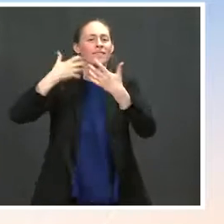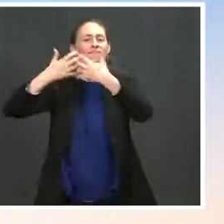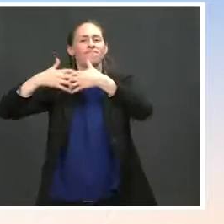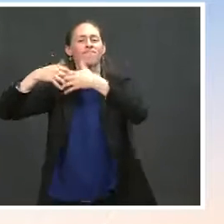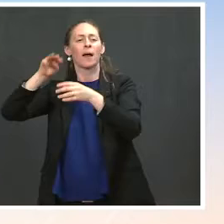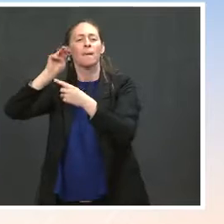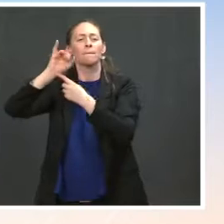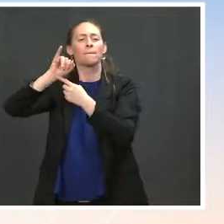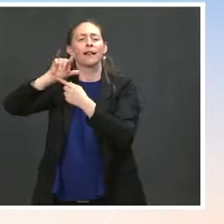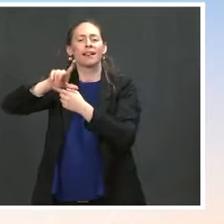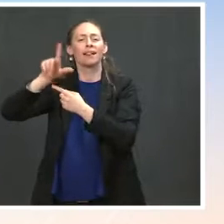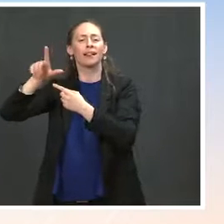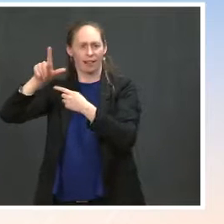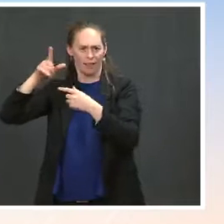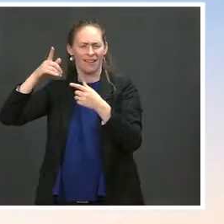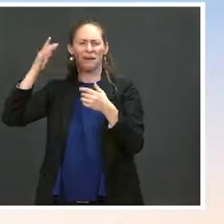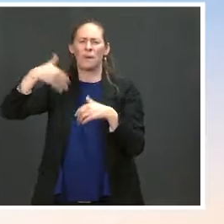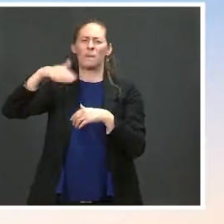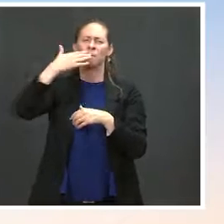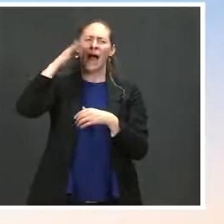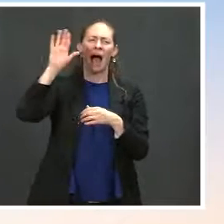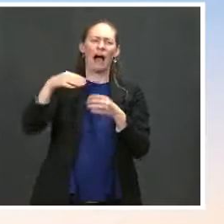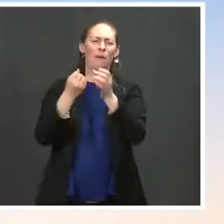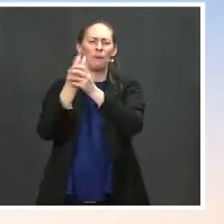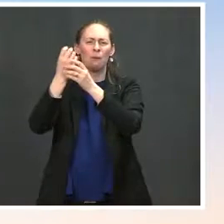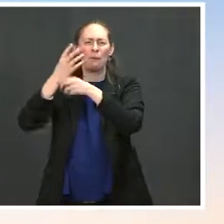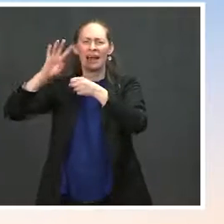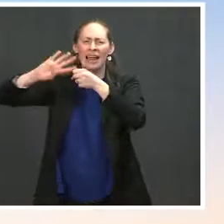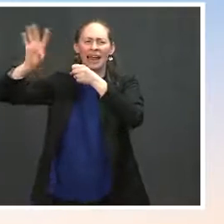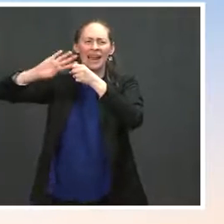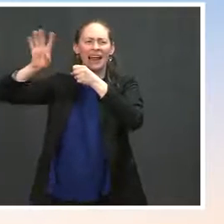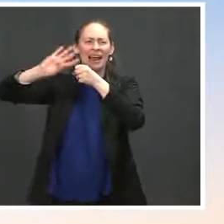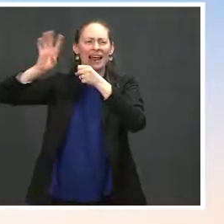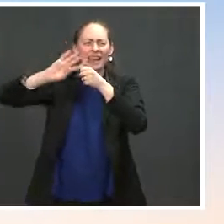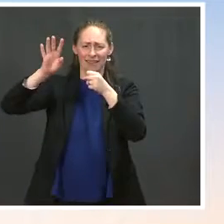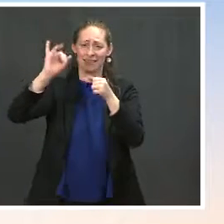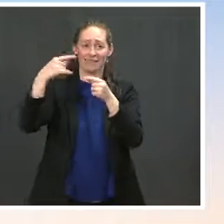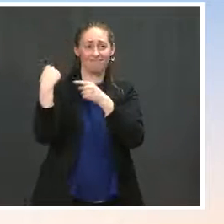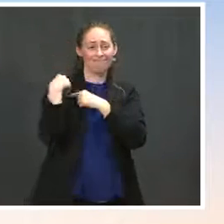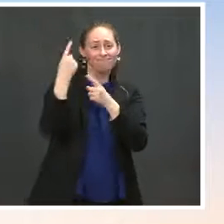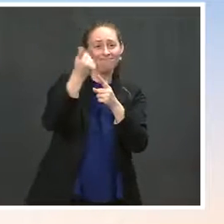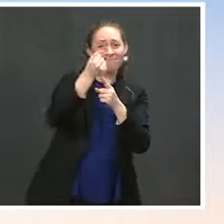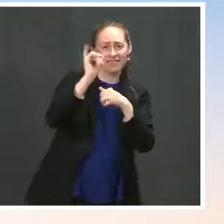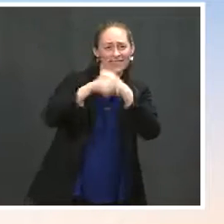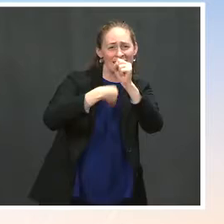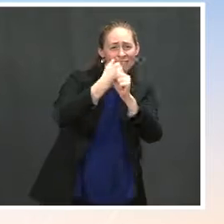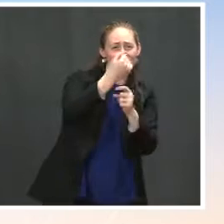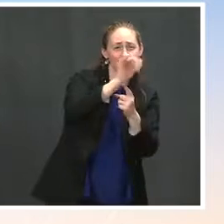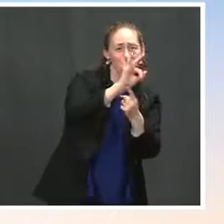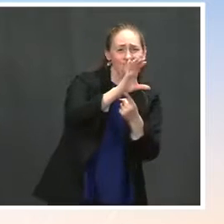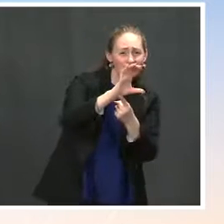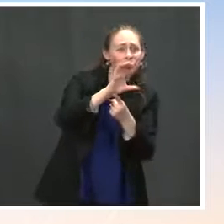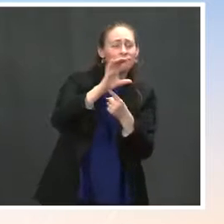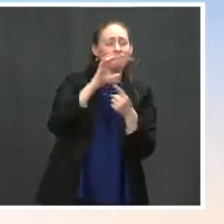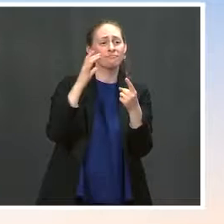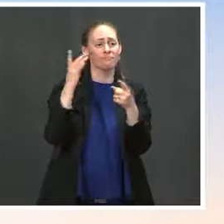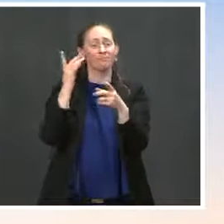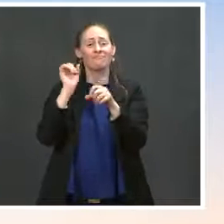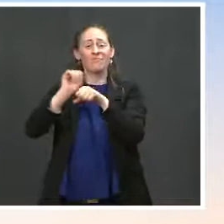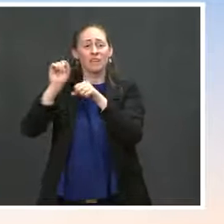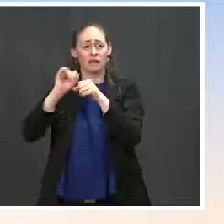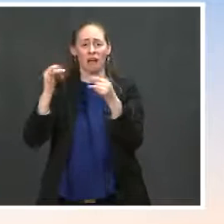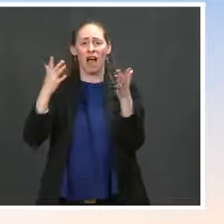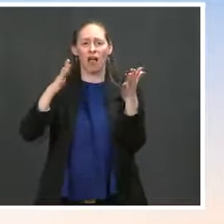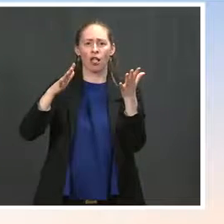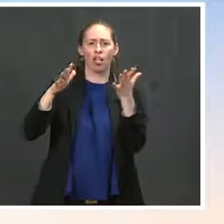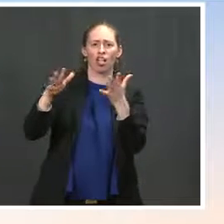know, teeming with people working in the early 1900s, and then that changed, and it went south in our America, in our country, and then